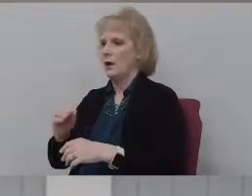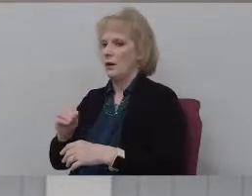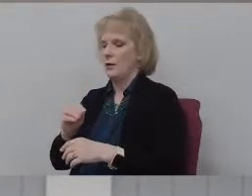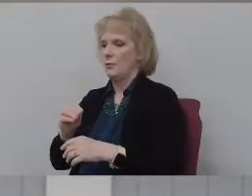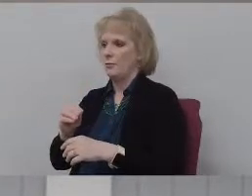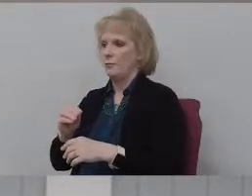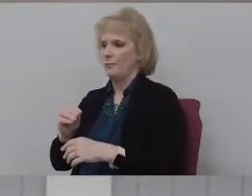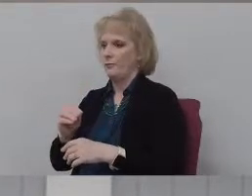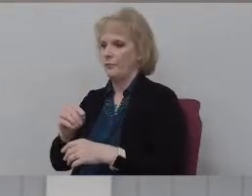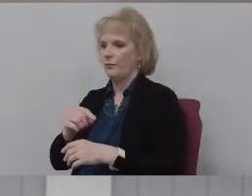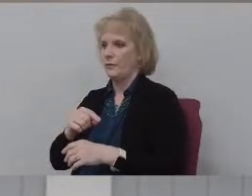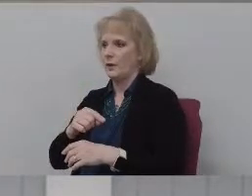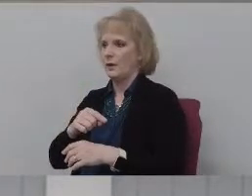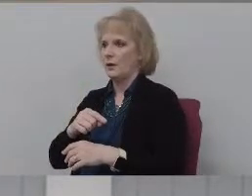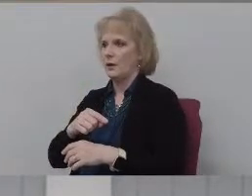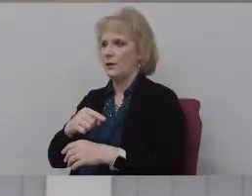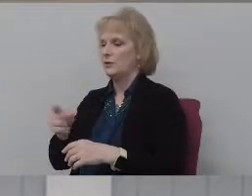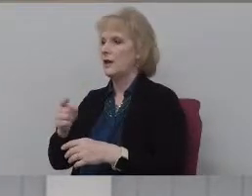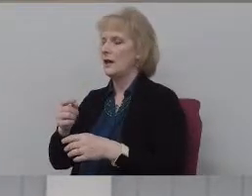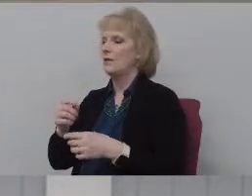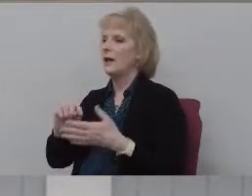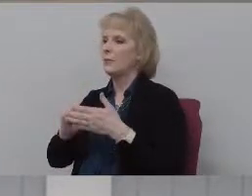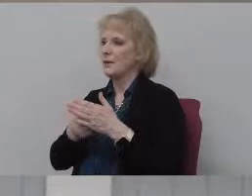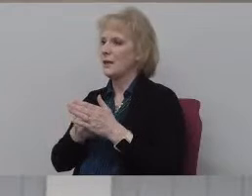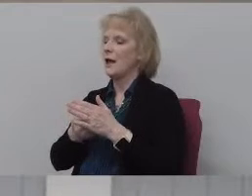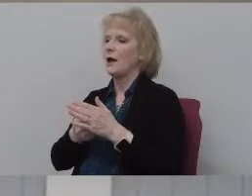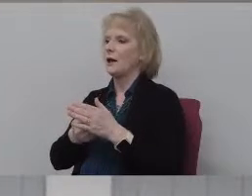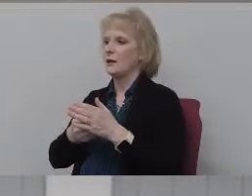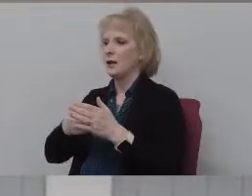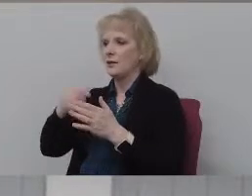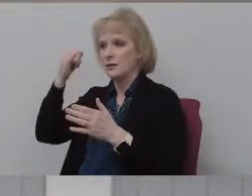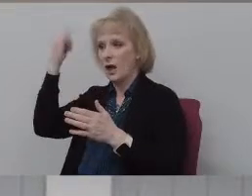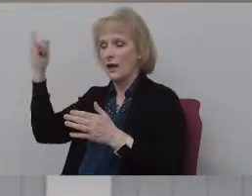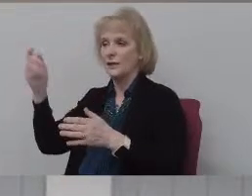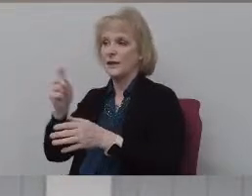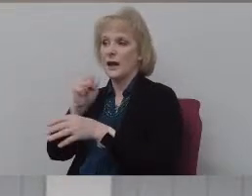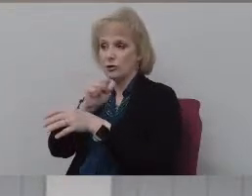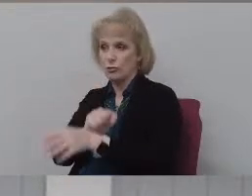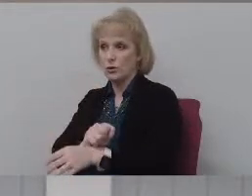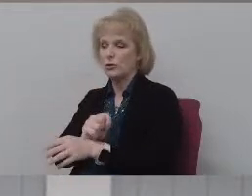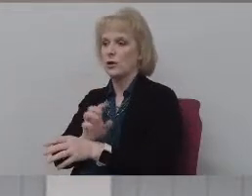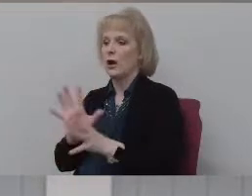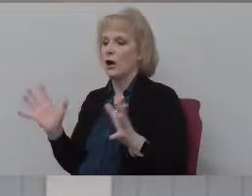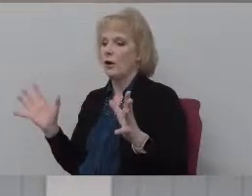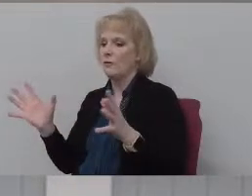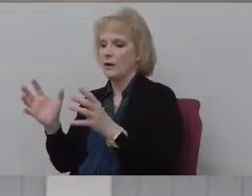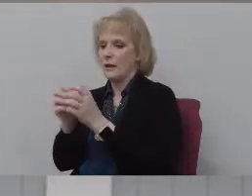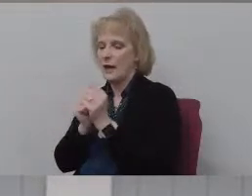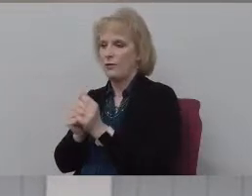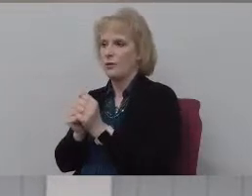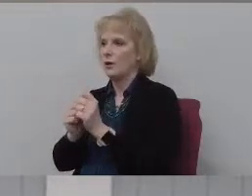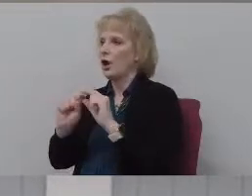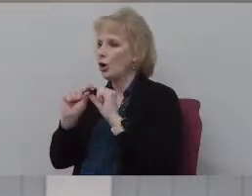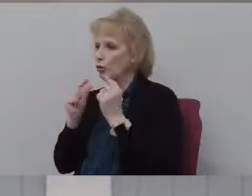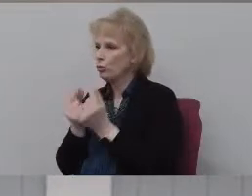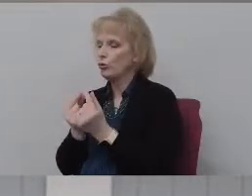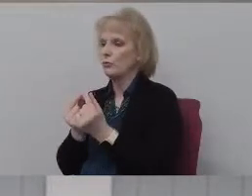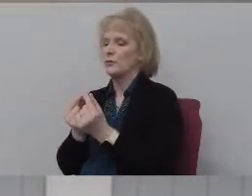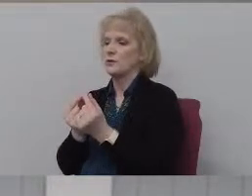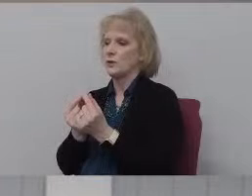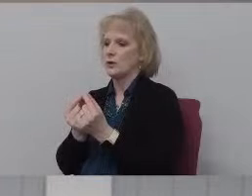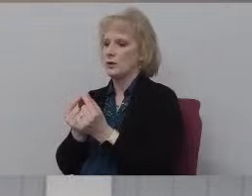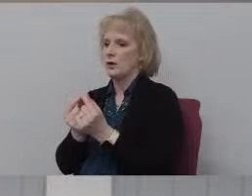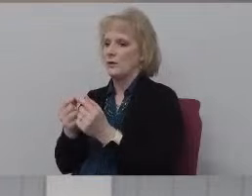so they began this tradition, this idea of gathering together in small groups that they called synagogues